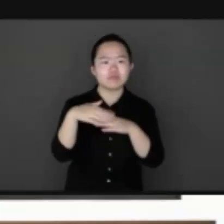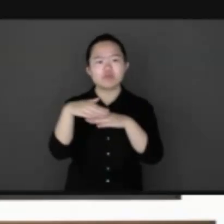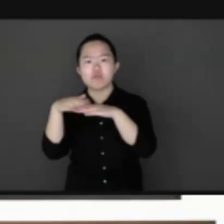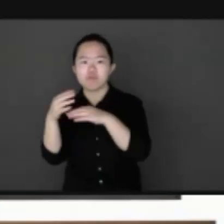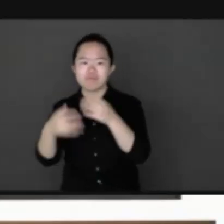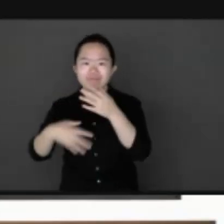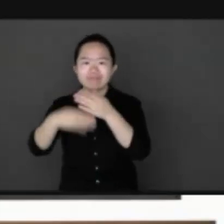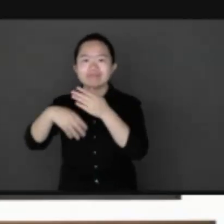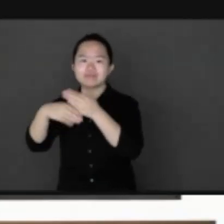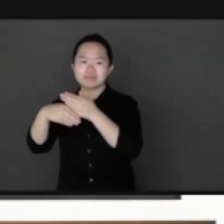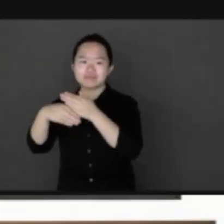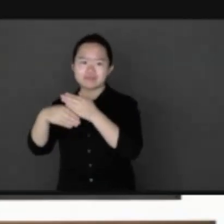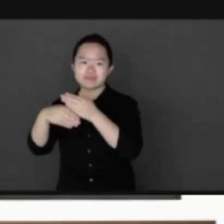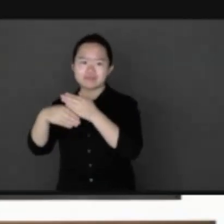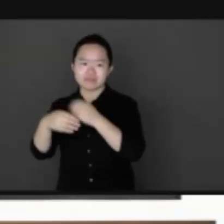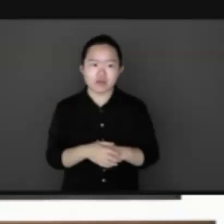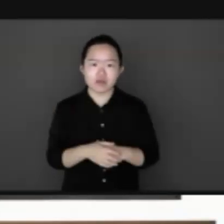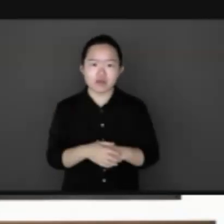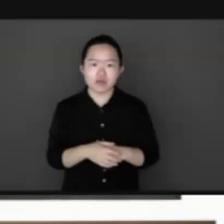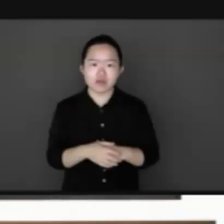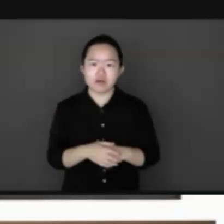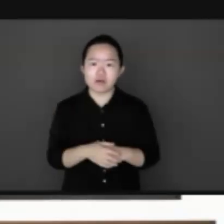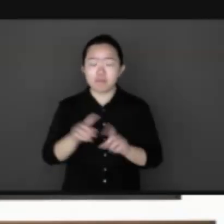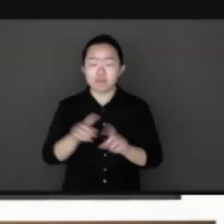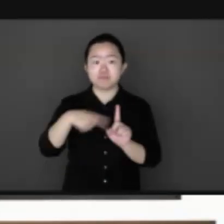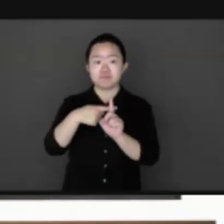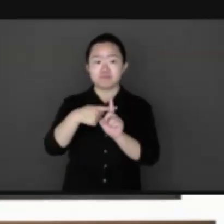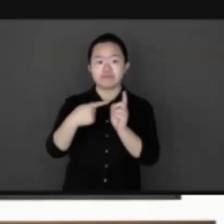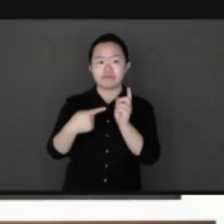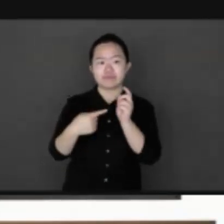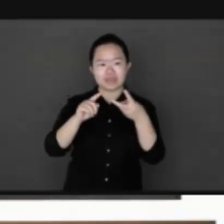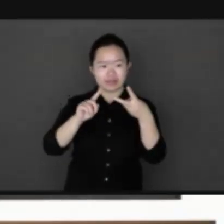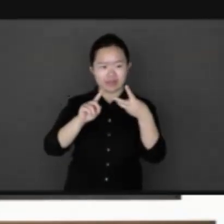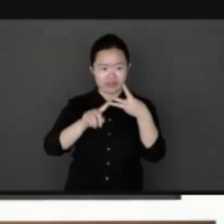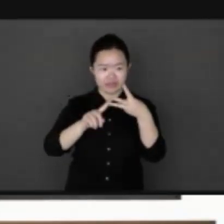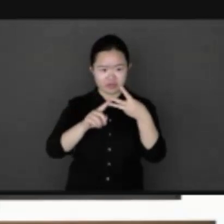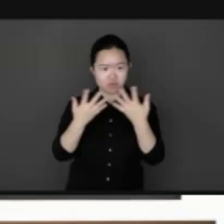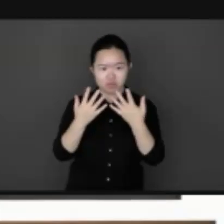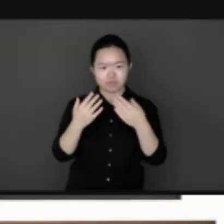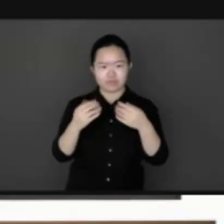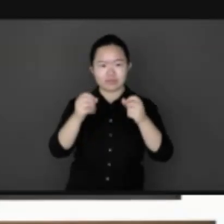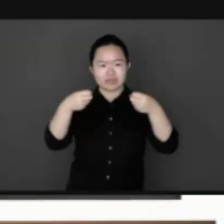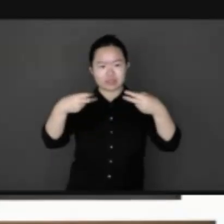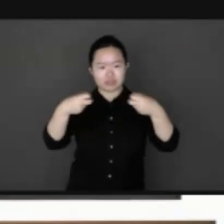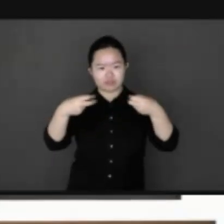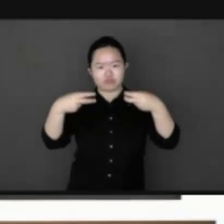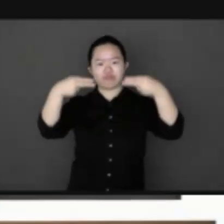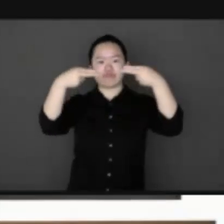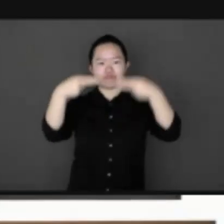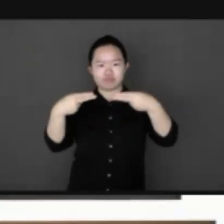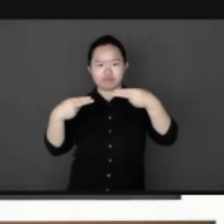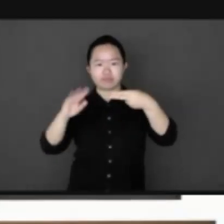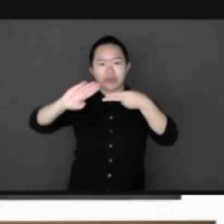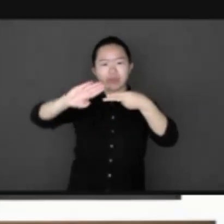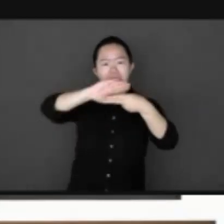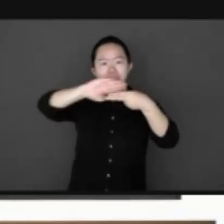assistive technology. This may actually be covered by another requirement, but it's also important, of course, that you know how to get to these settings. Next